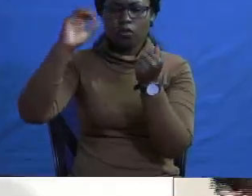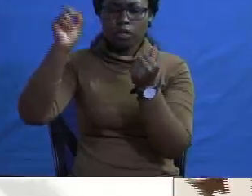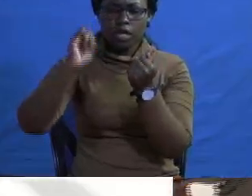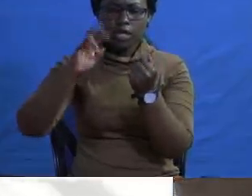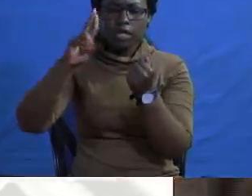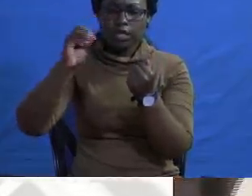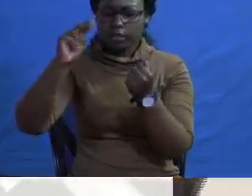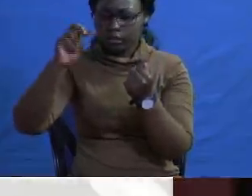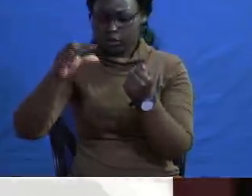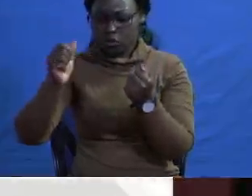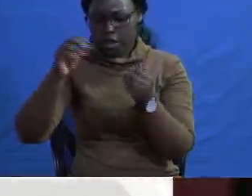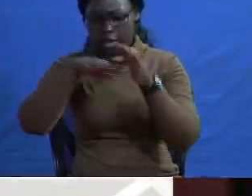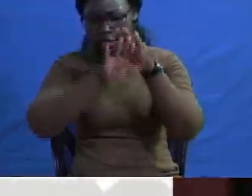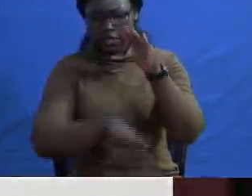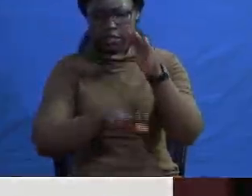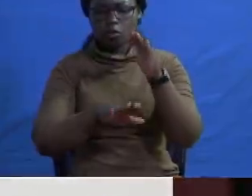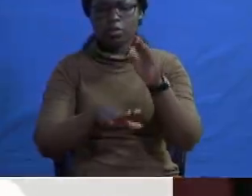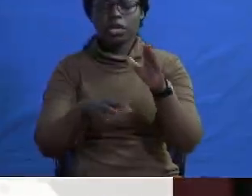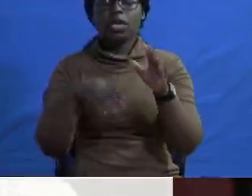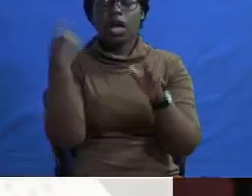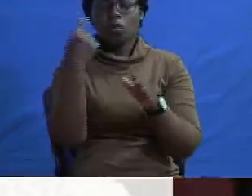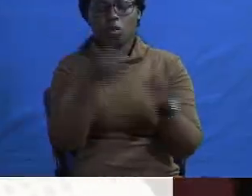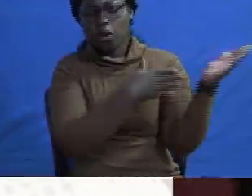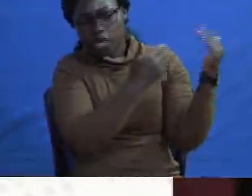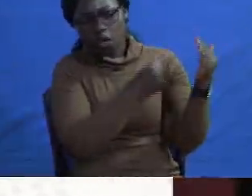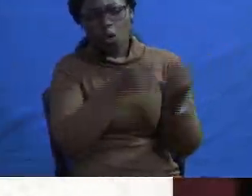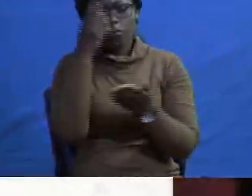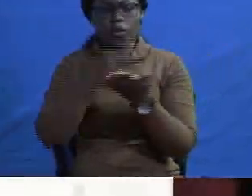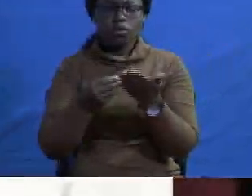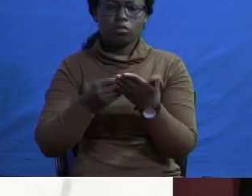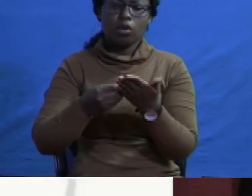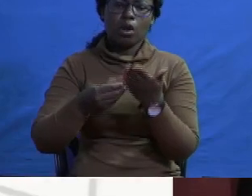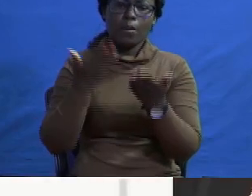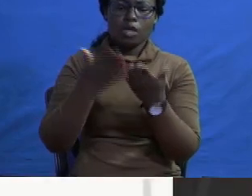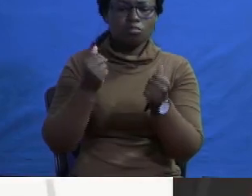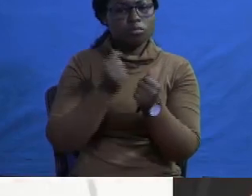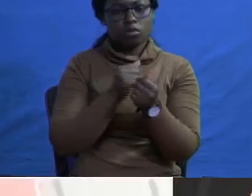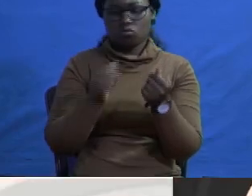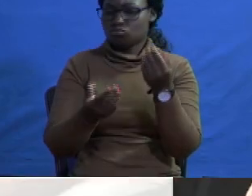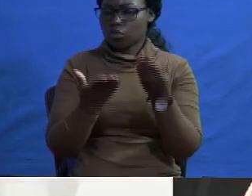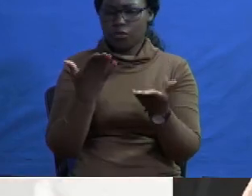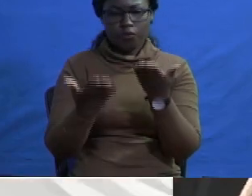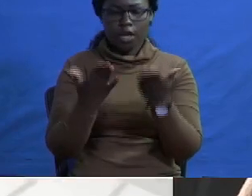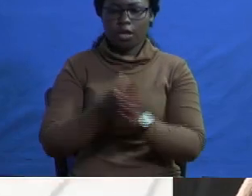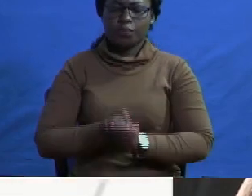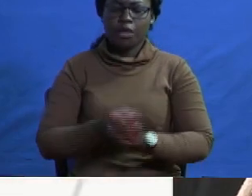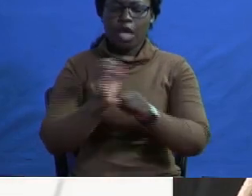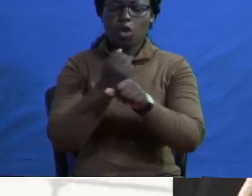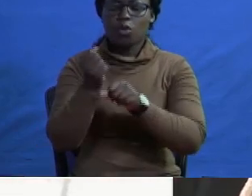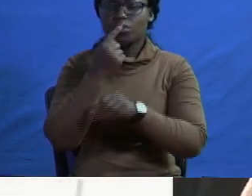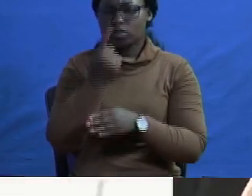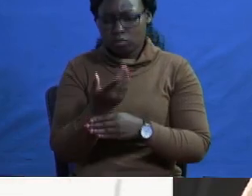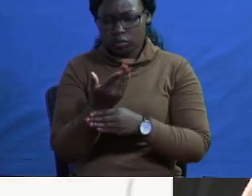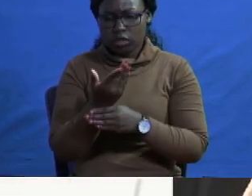review is just a drop in the ocean, and he can only hope the prices will be a little bit friendly. Hatuwezi sema ati